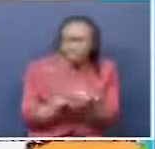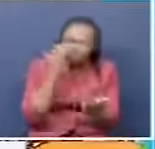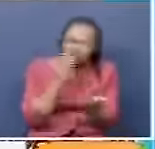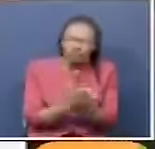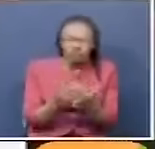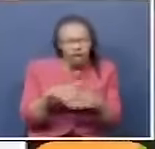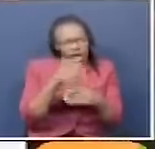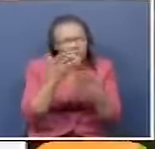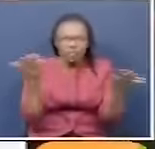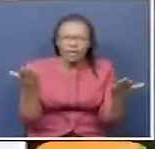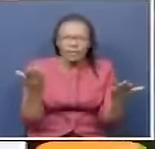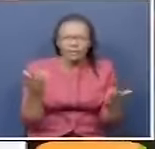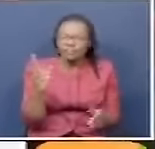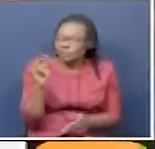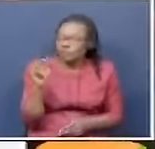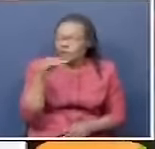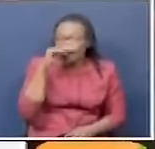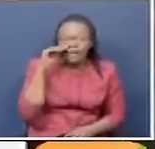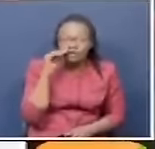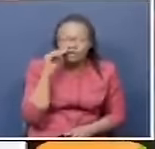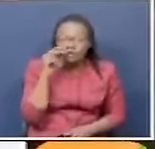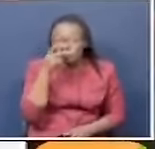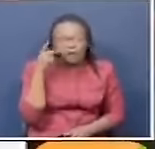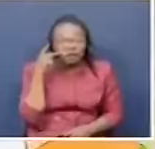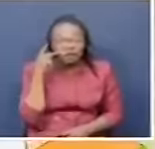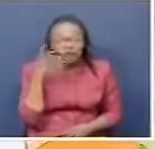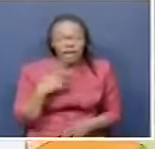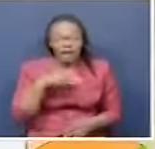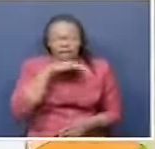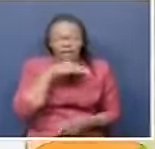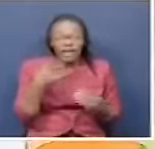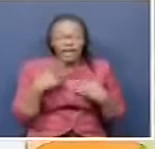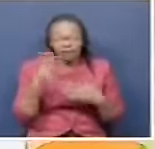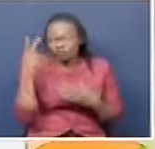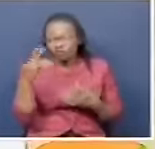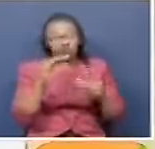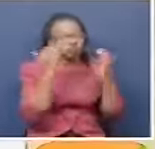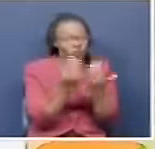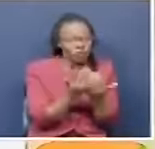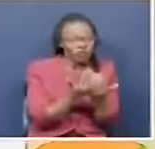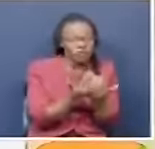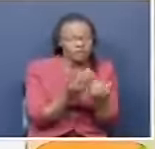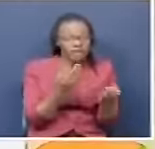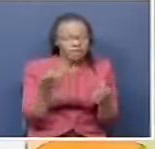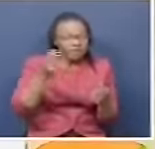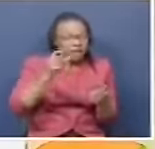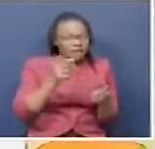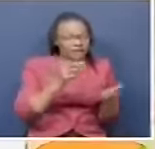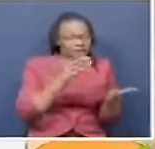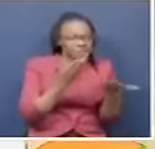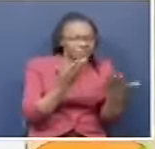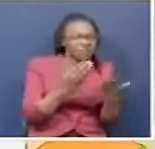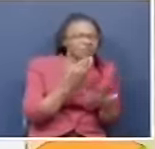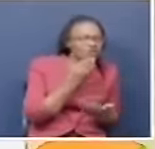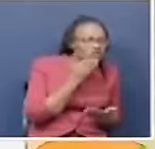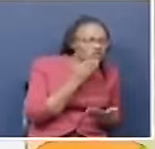Kalonzo's constituency as a community and Raila's constituency as a community. Doesn't that have a counterweight to neutralize the two communities? If you add the Luhya. The Luhya and Kalonzo.